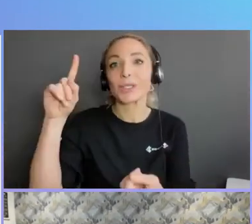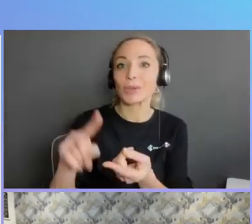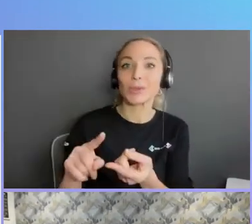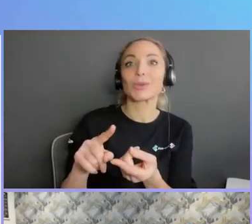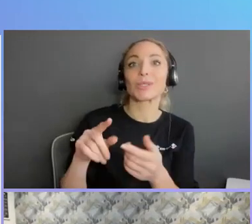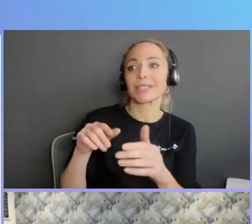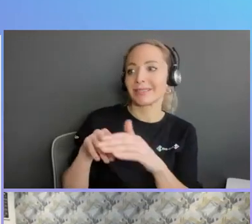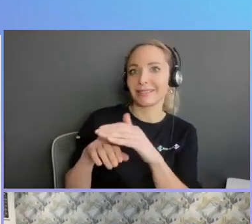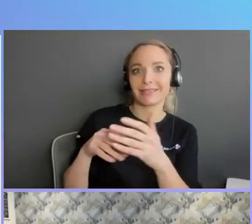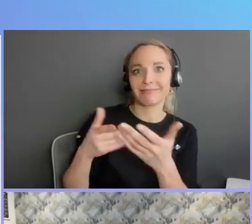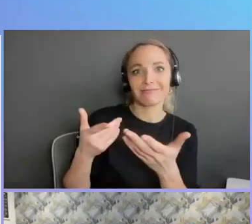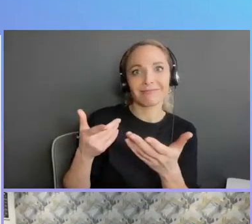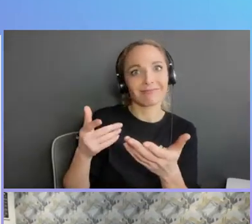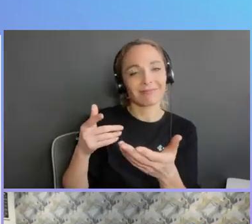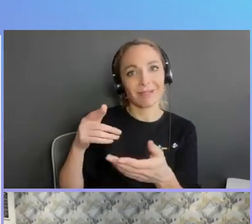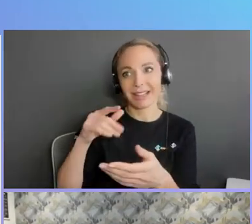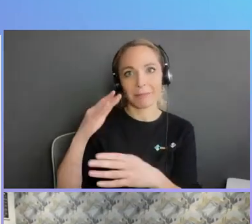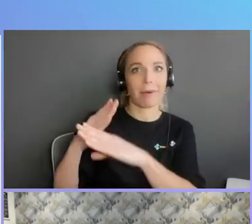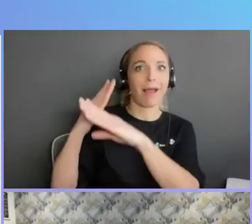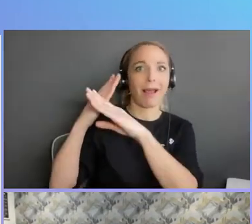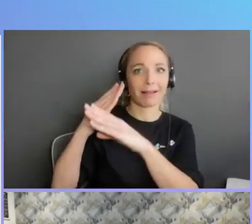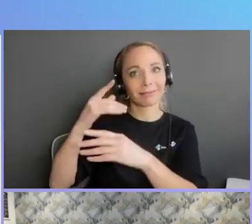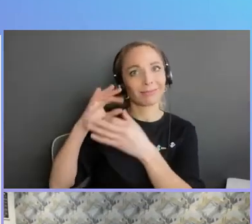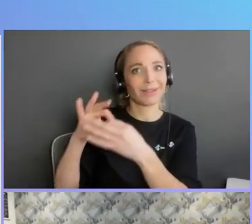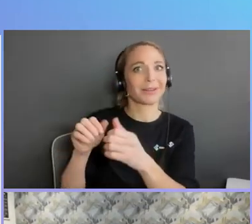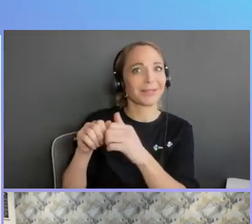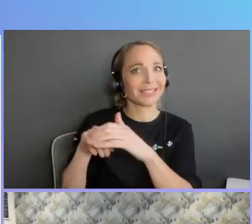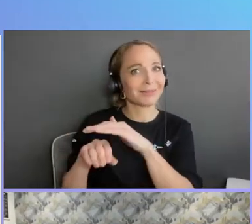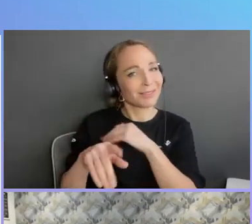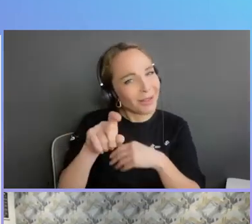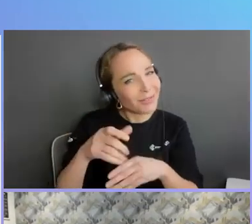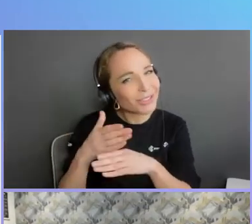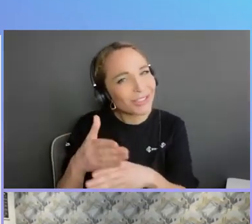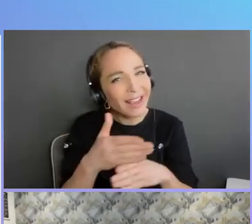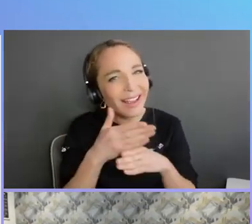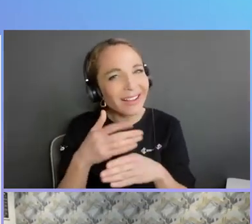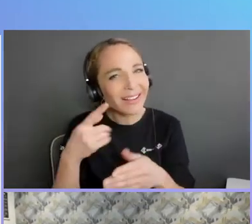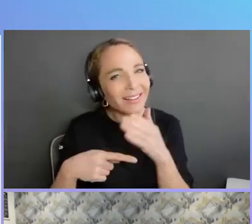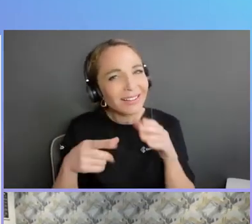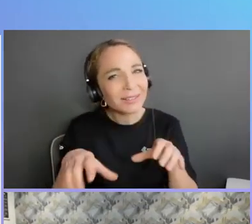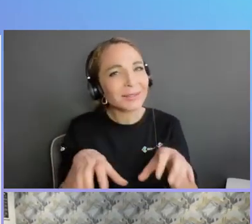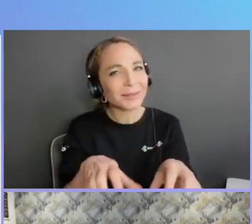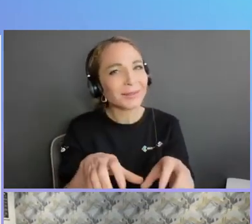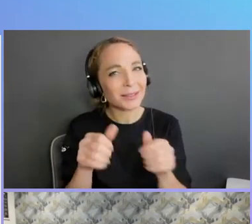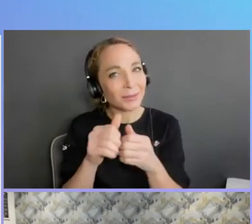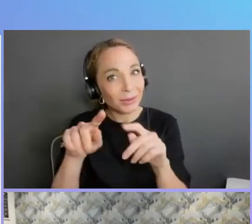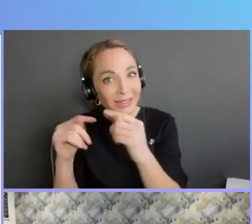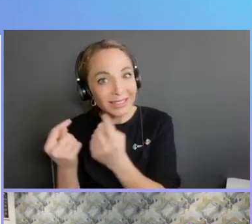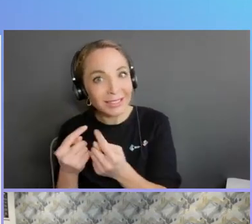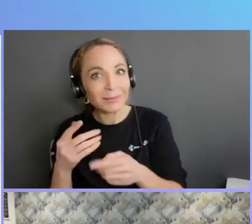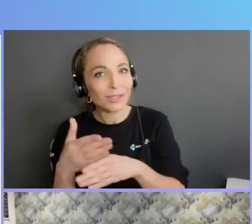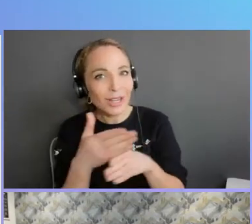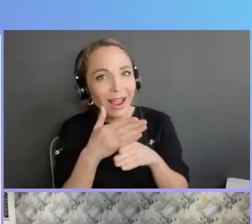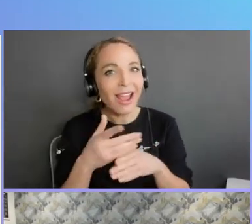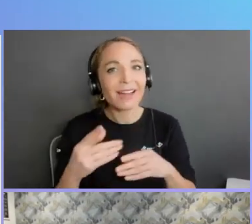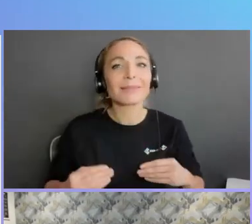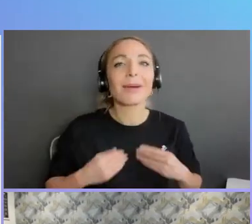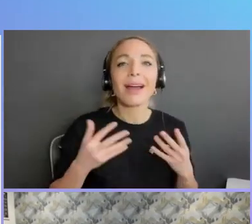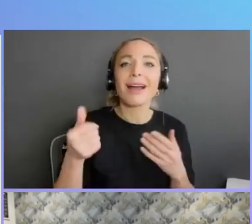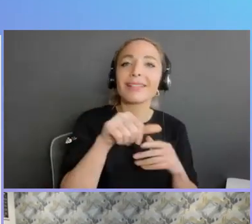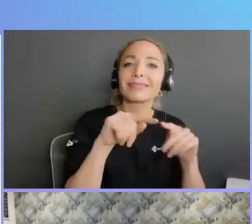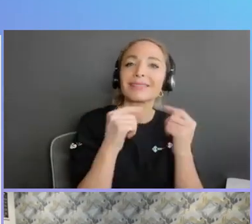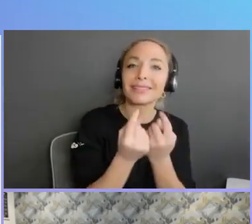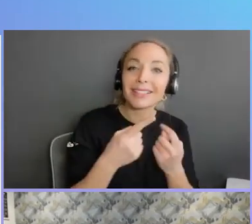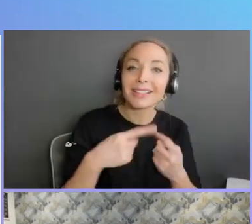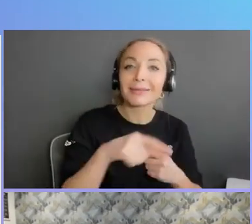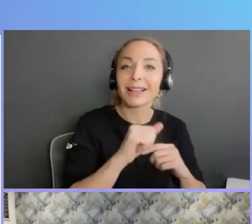can do the same. Share the things that you're doing in your team to inspire other teams to do the same. Refine the resources and